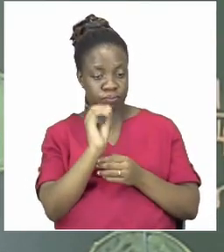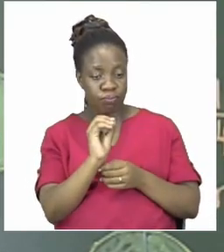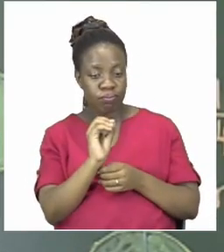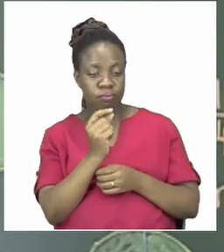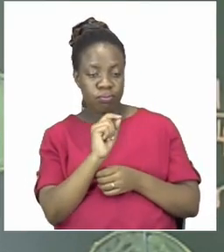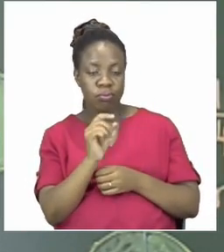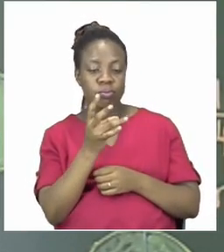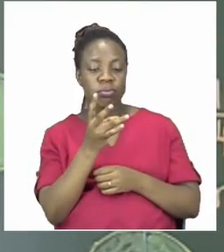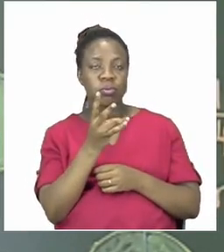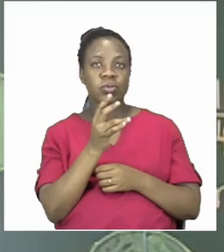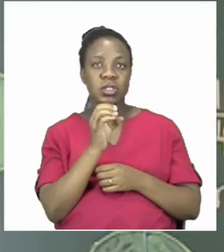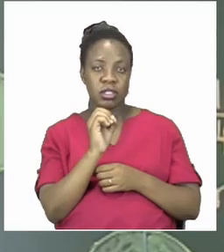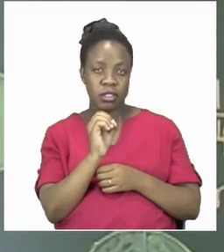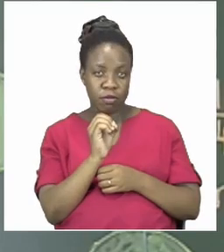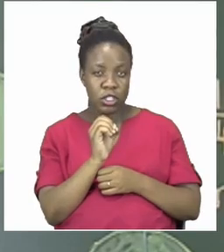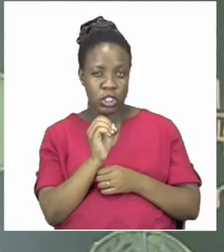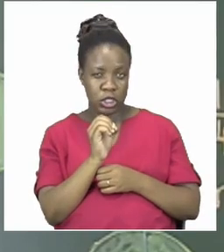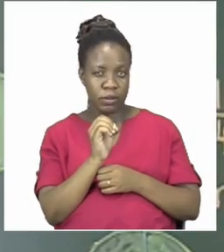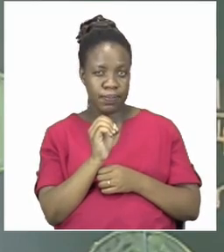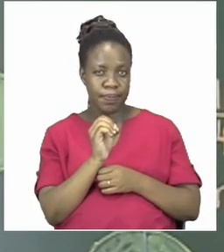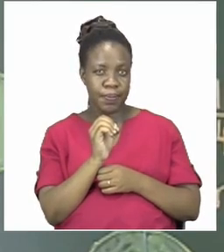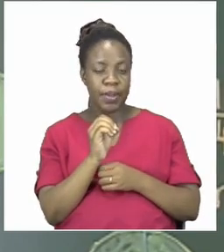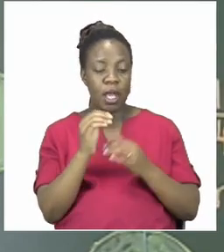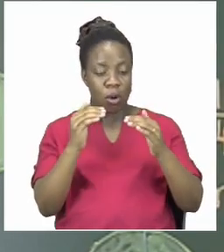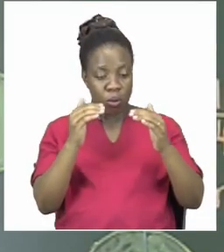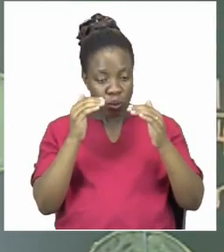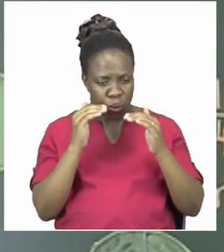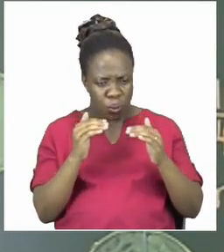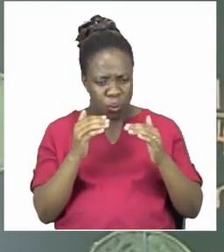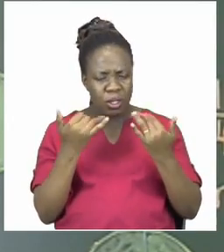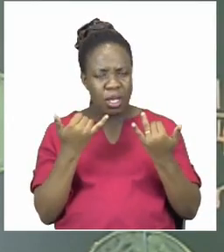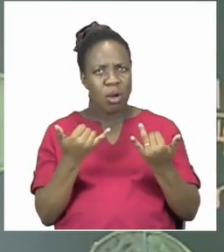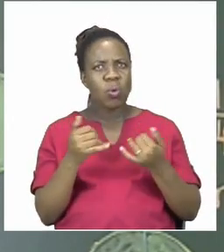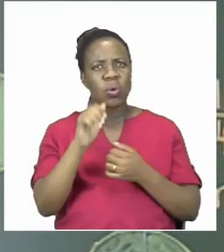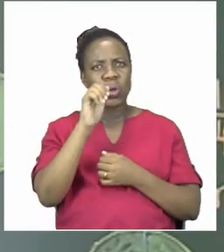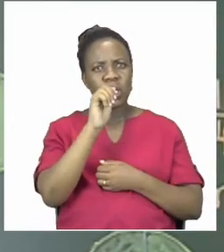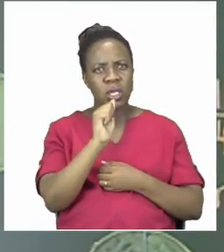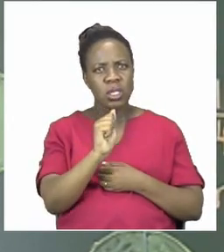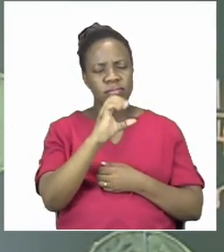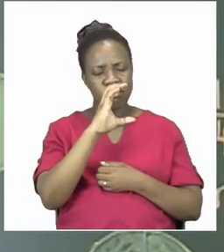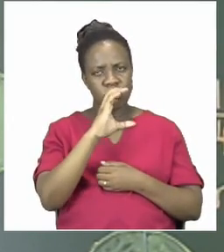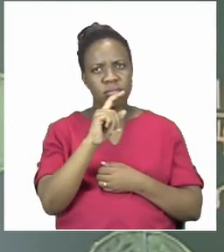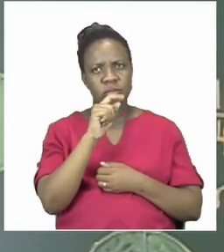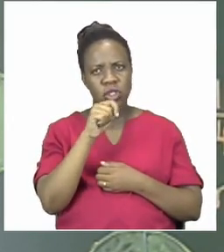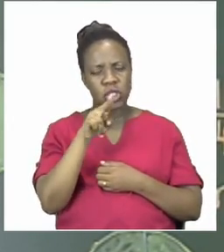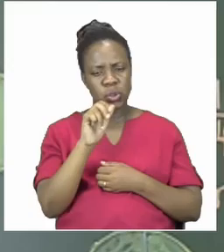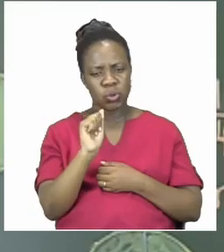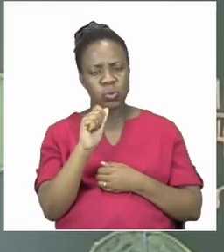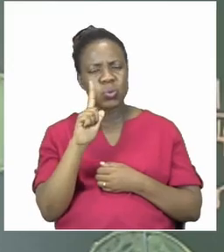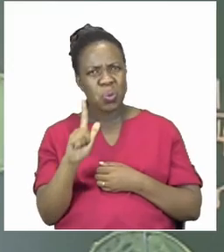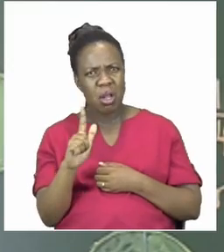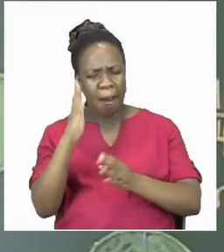is a little bit bigger because I use it for the board, but it will still give me the same centimeters that you would get. So